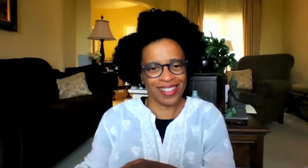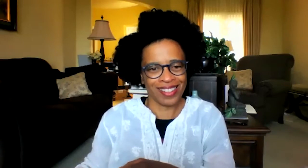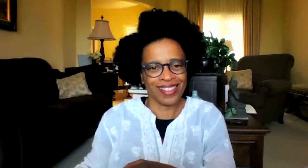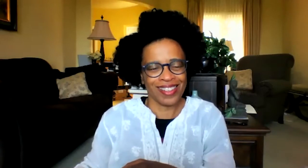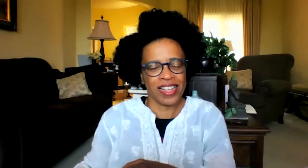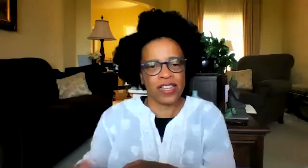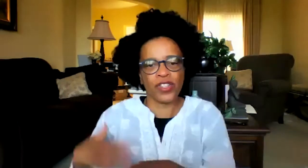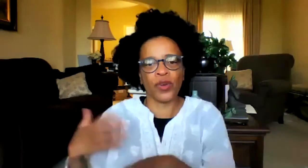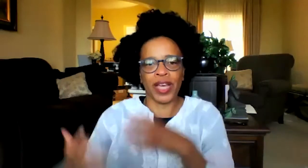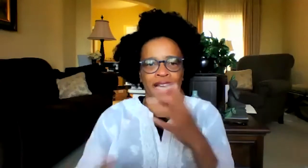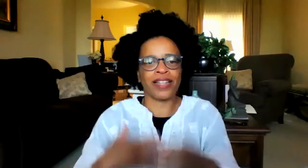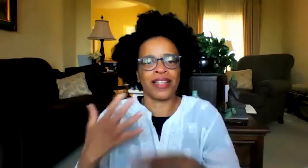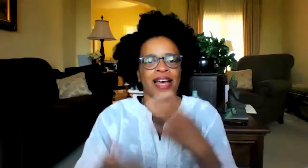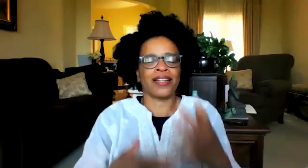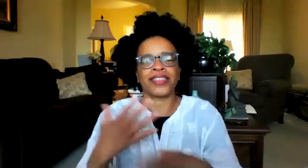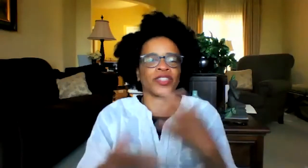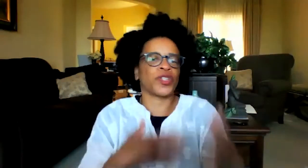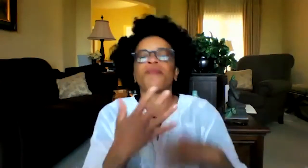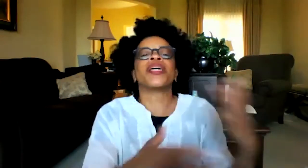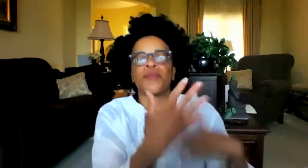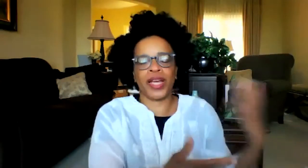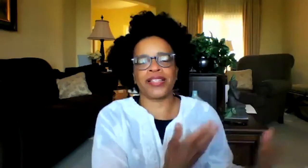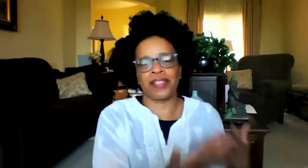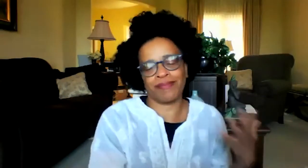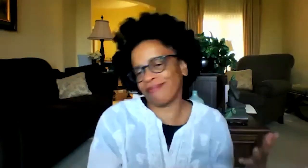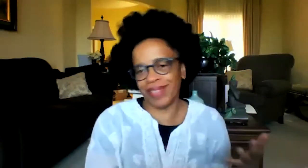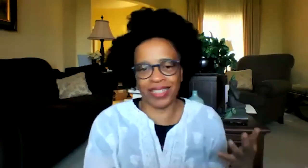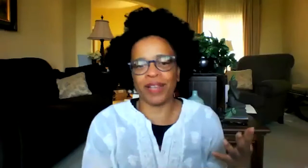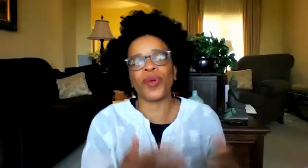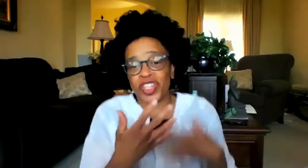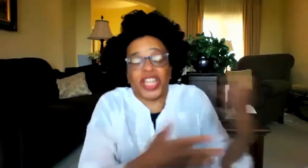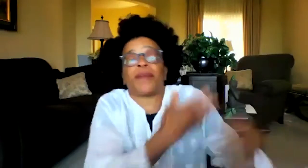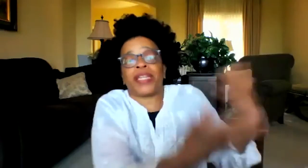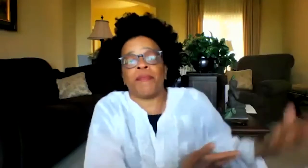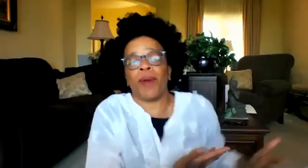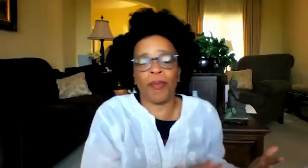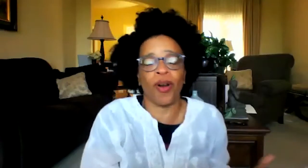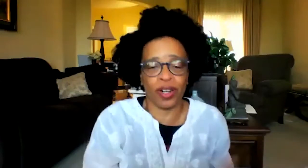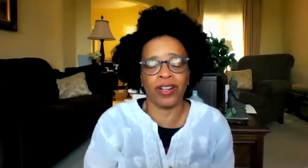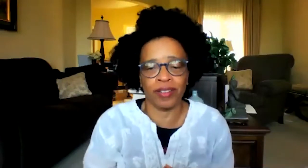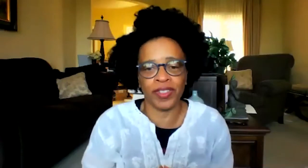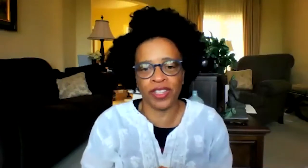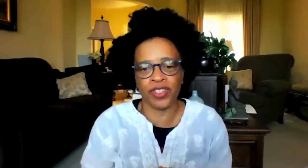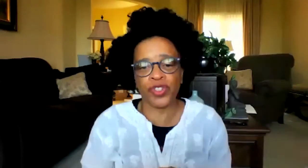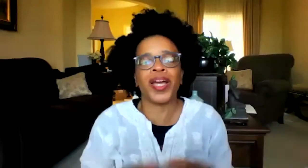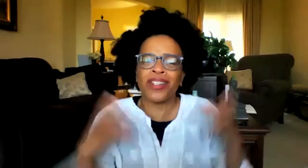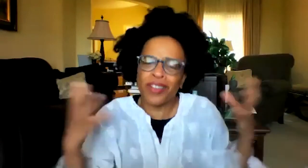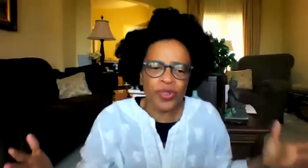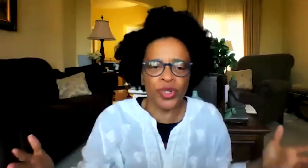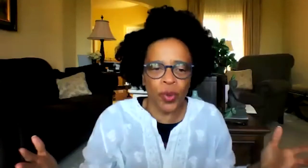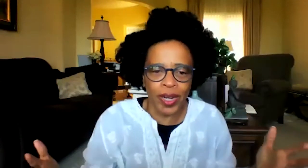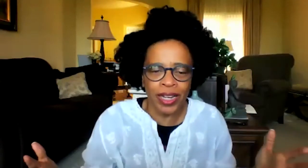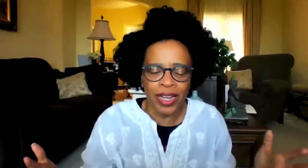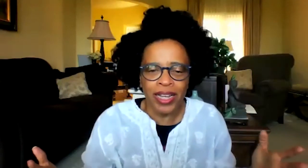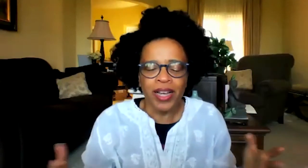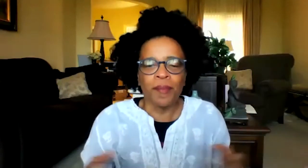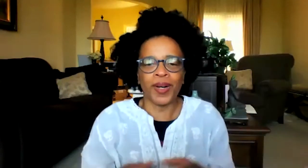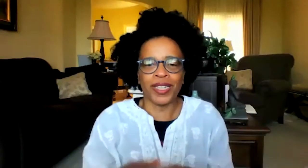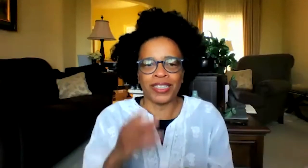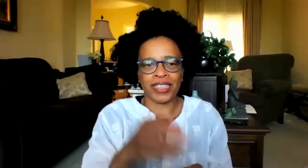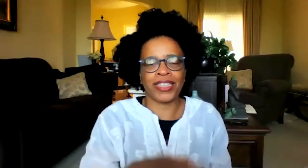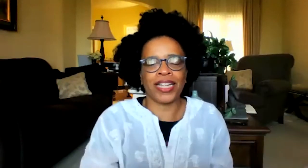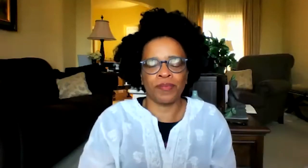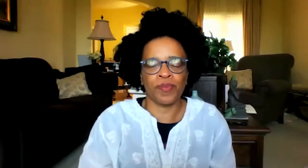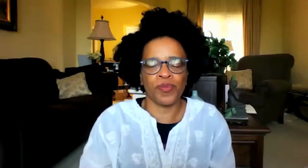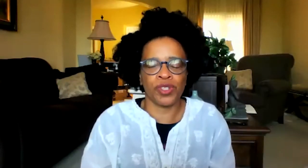Right? So that there are many ways that liberation can be a part of this too, and also joy.